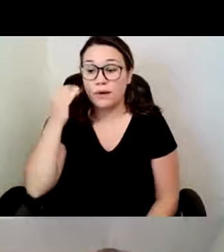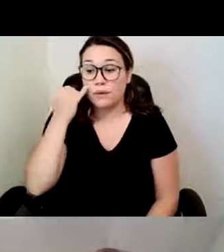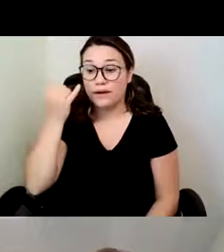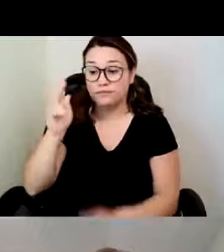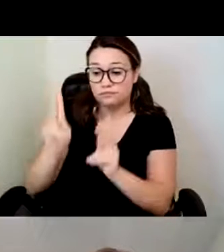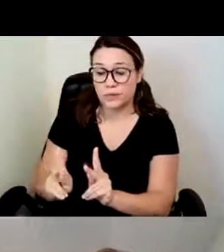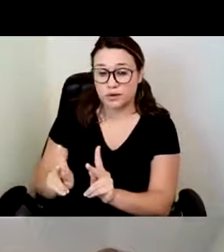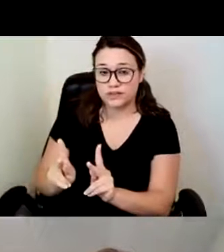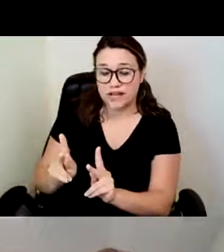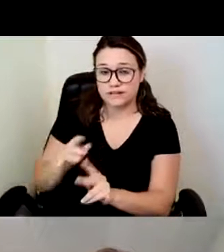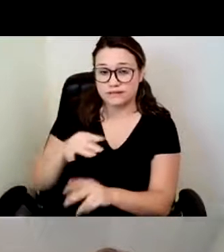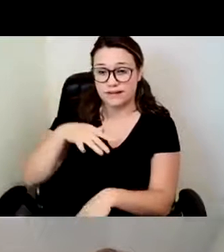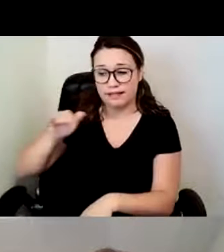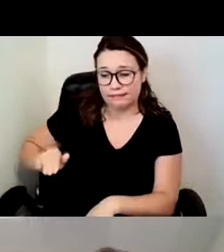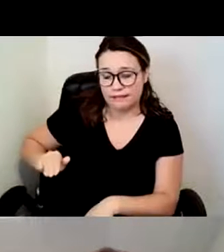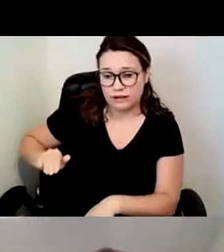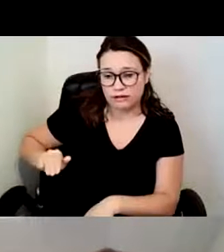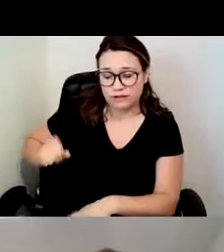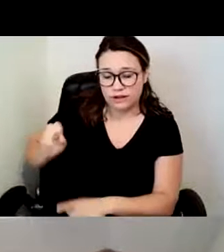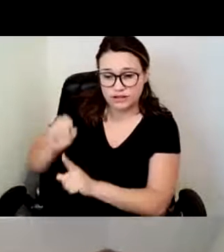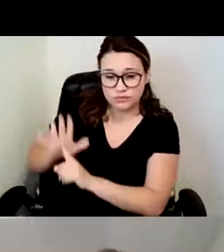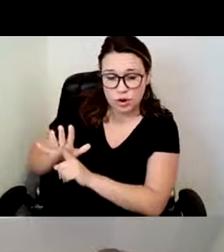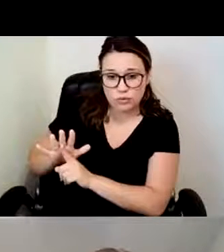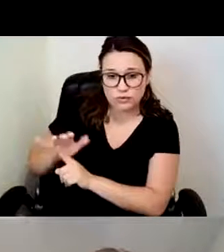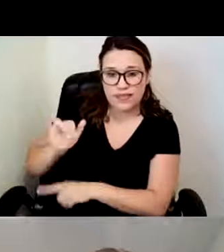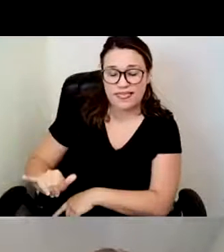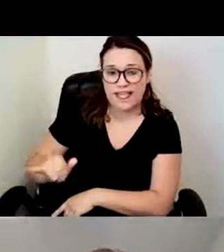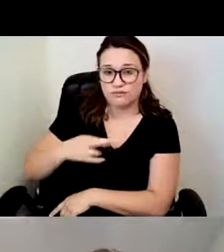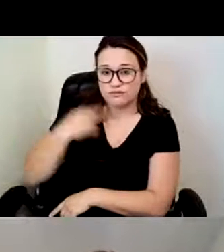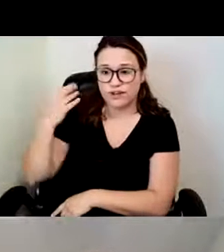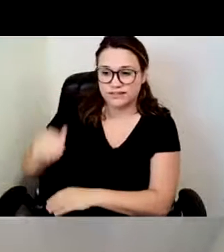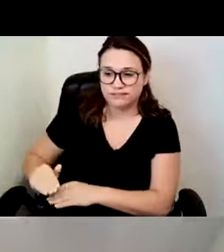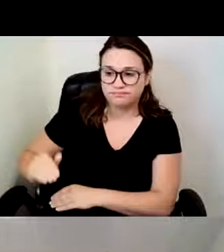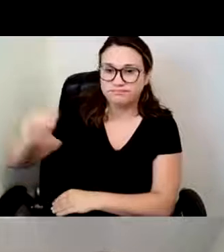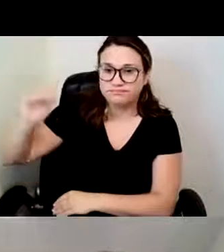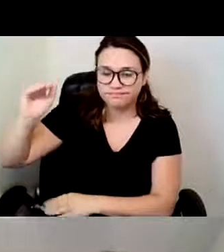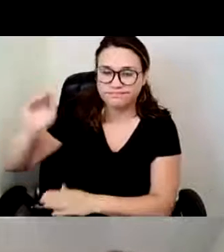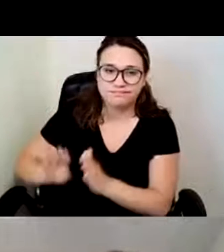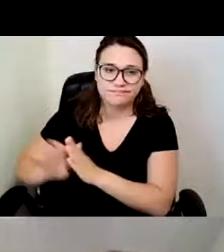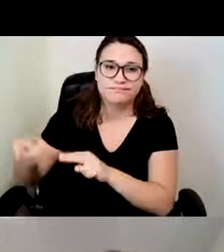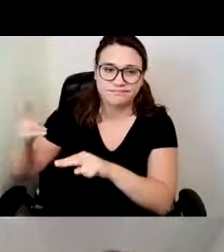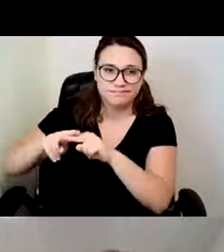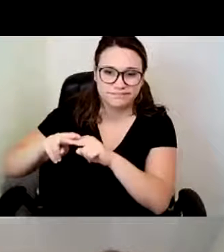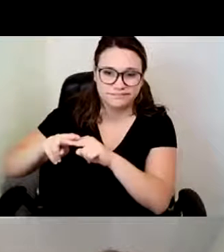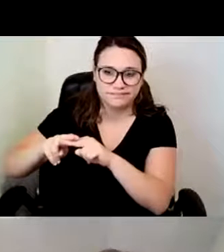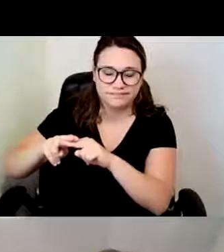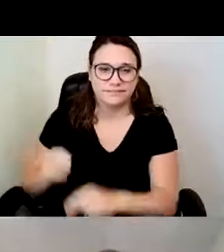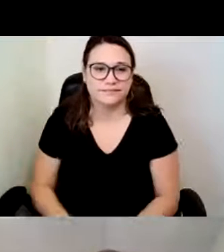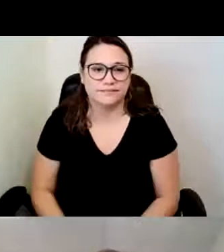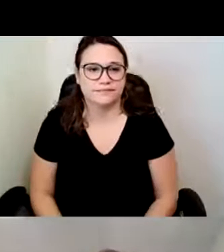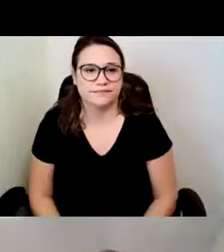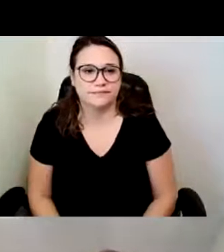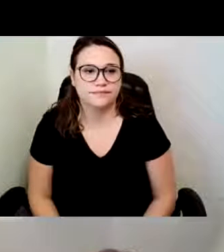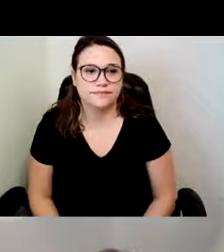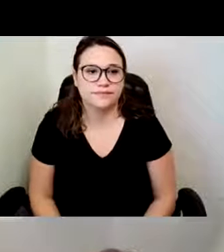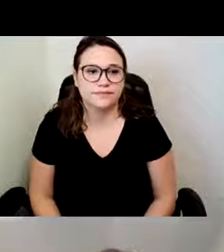experiments with alcohol or substances, the increased risk they have of developing substance use disorders.